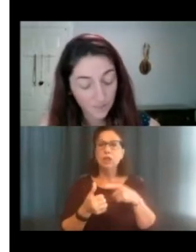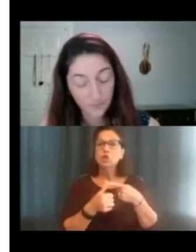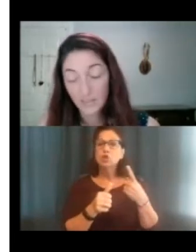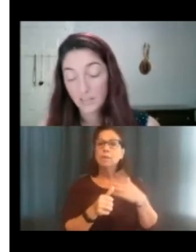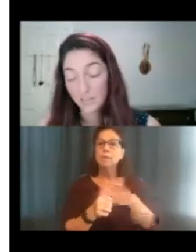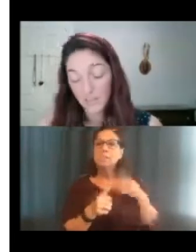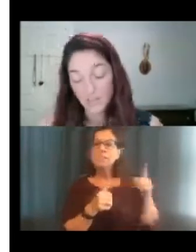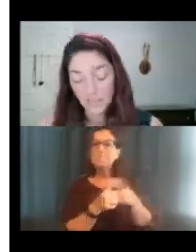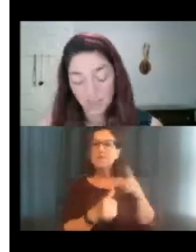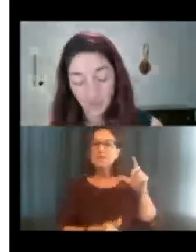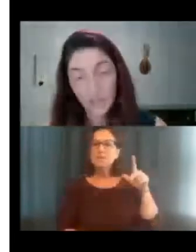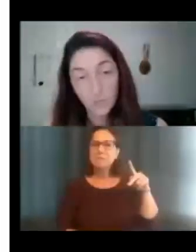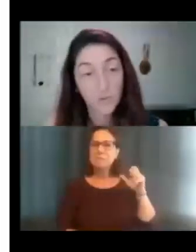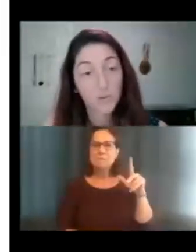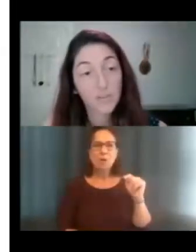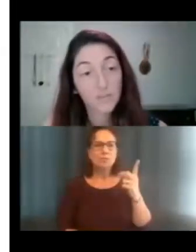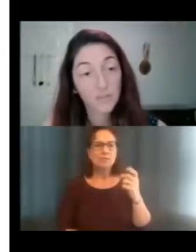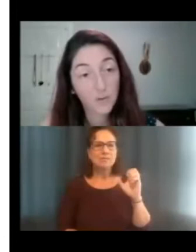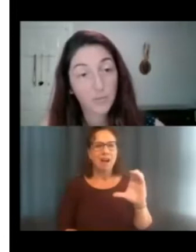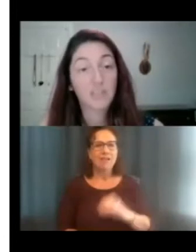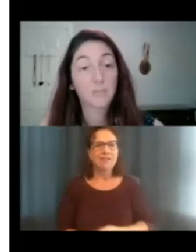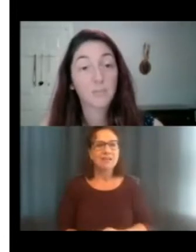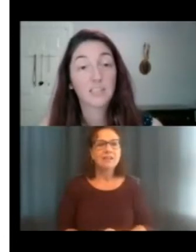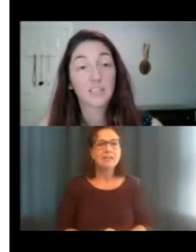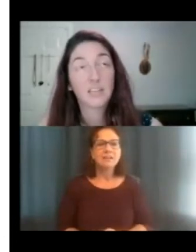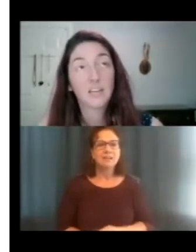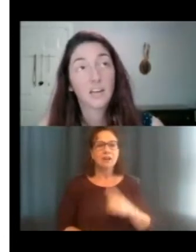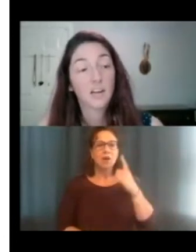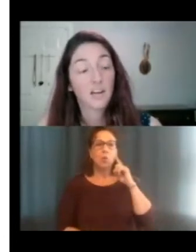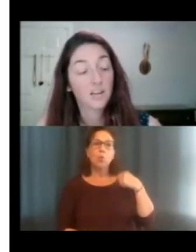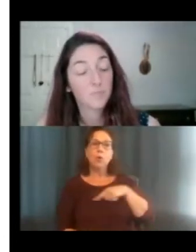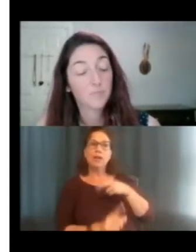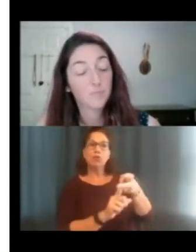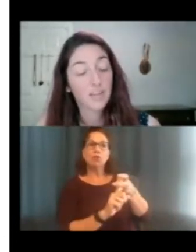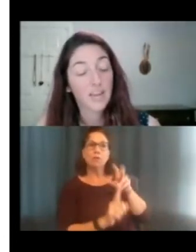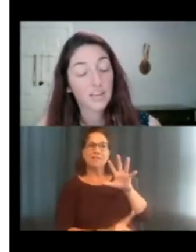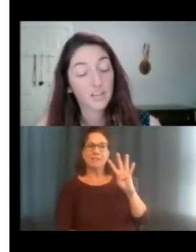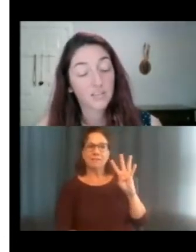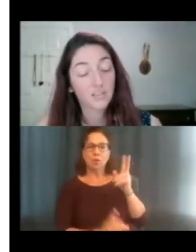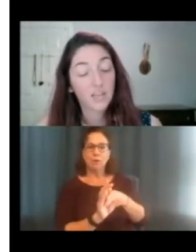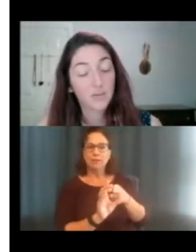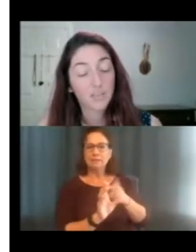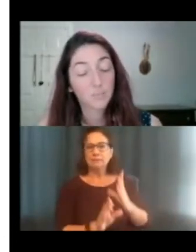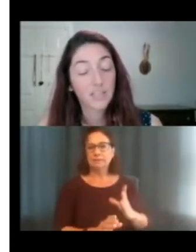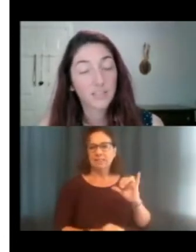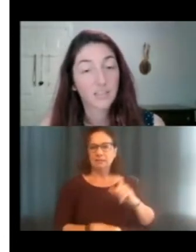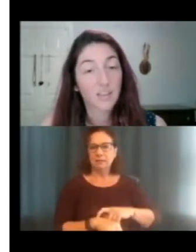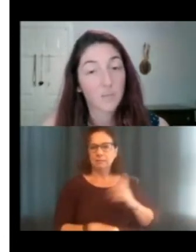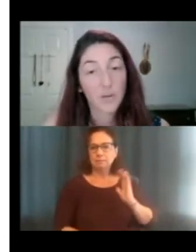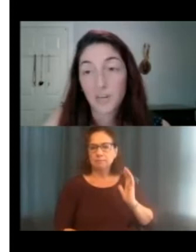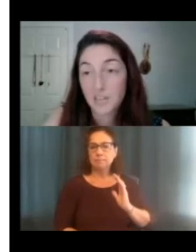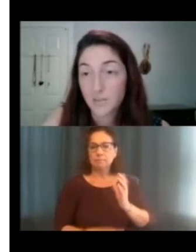Swansea. And for this, we recruited 54 participants, and they were